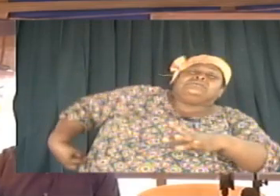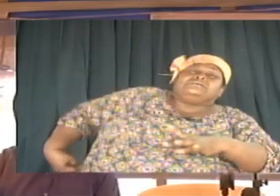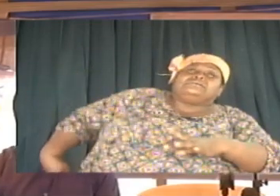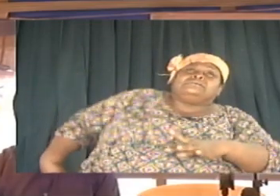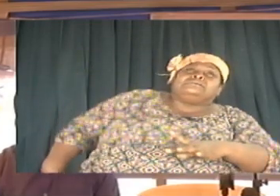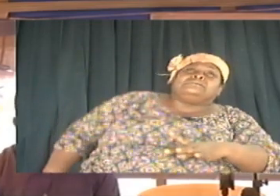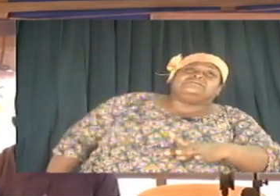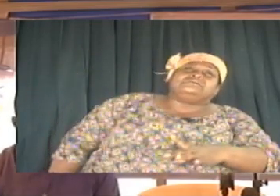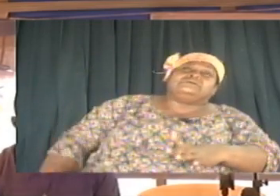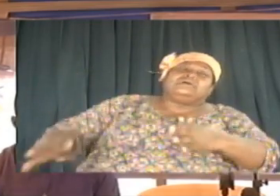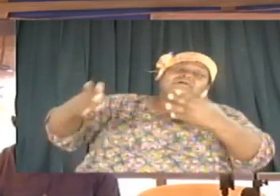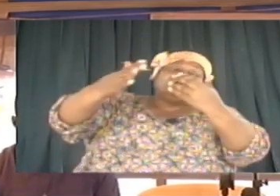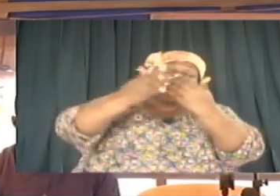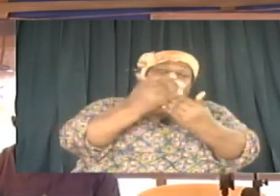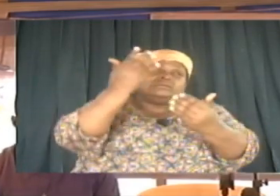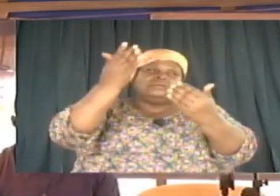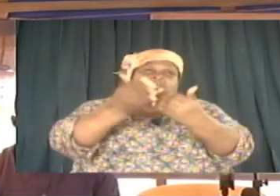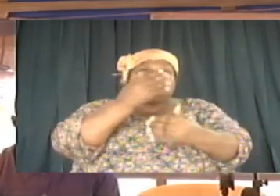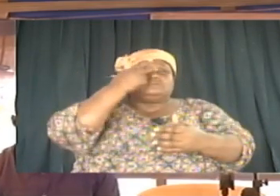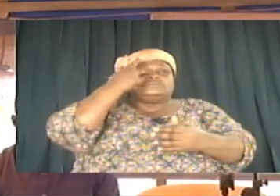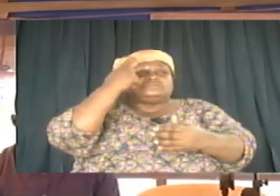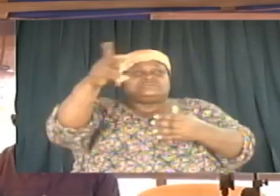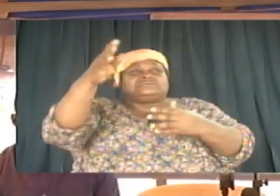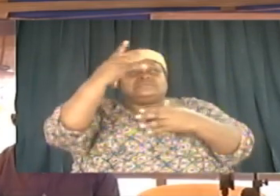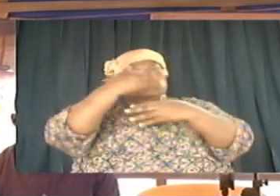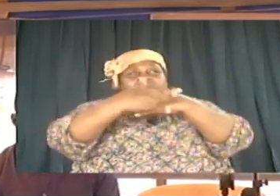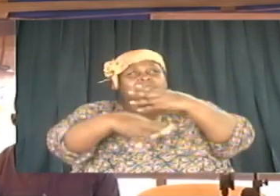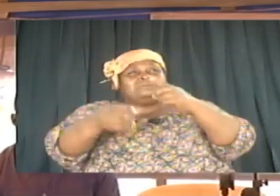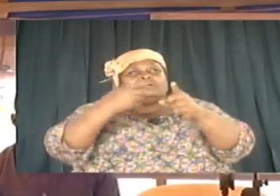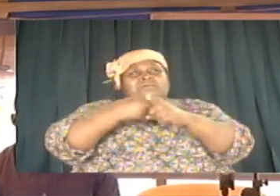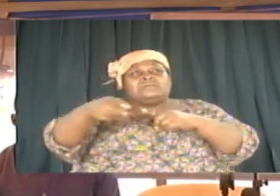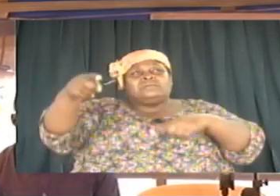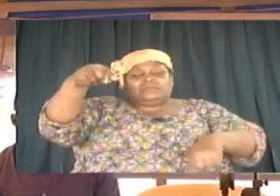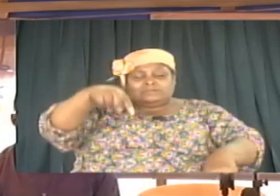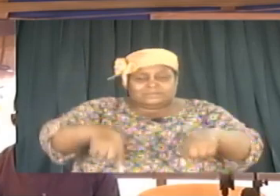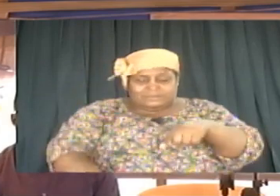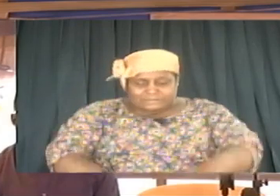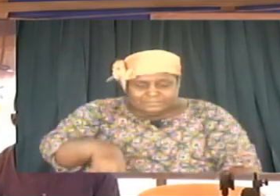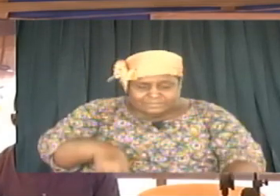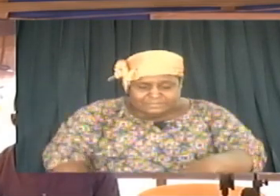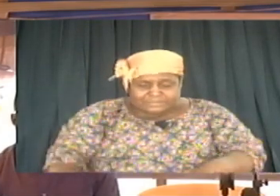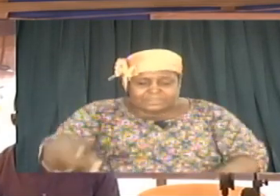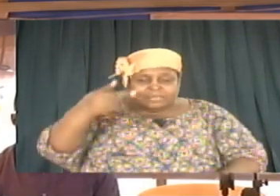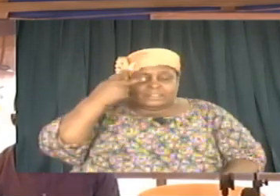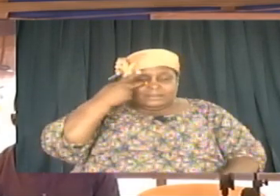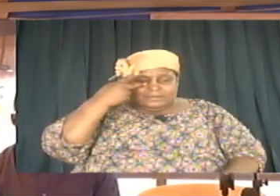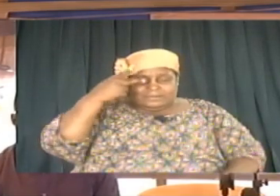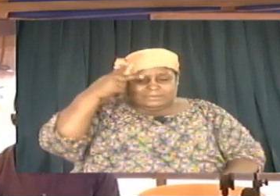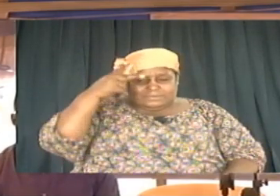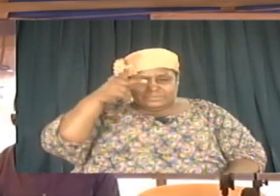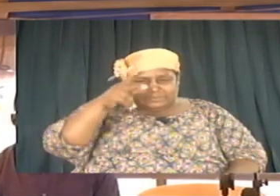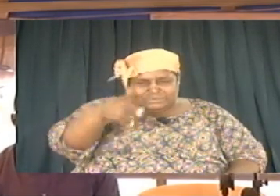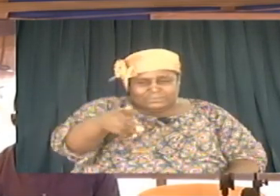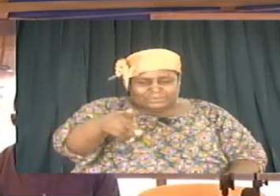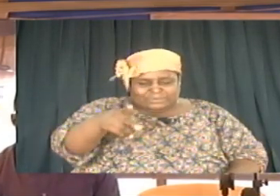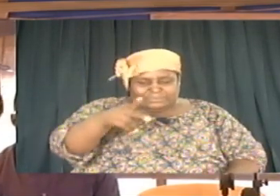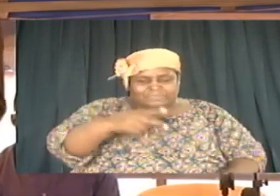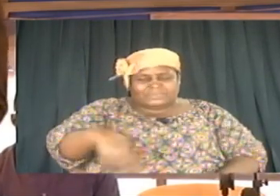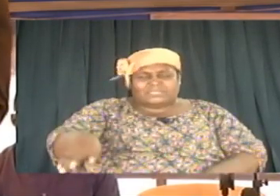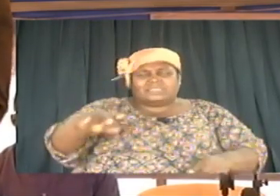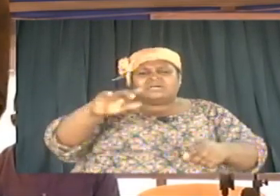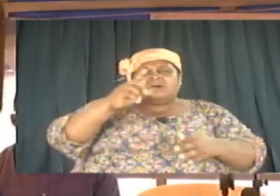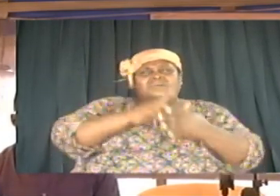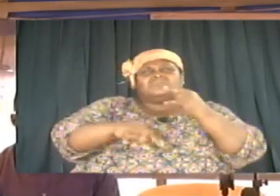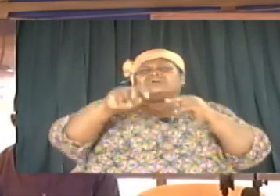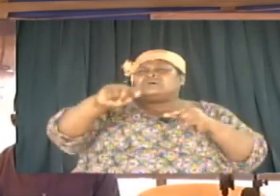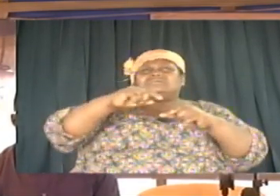It was easy to see the blood oozing from his feet. Look at it. Because that's what this is about, remembering his